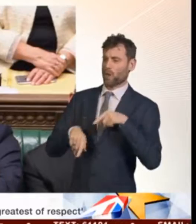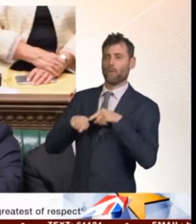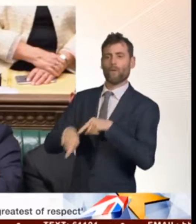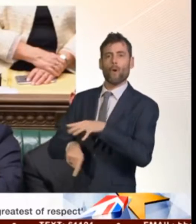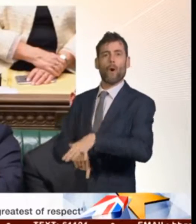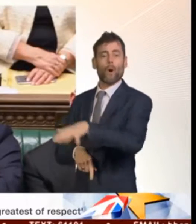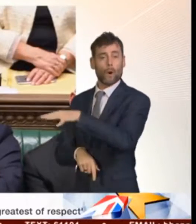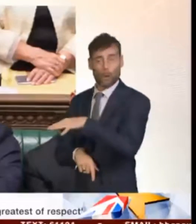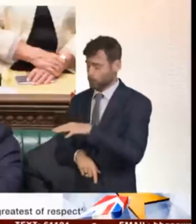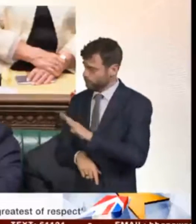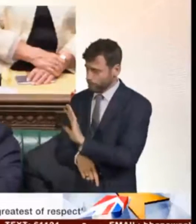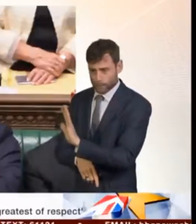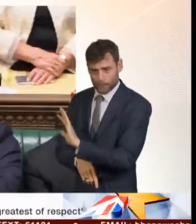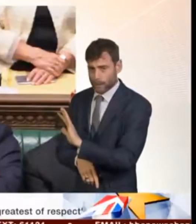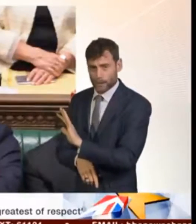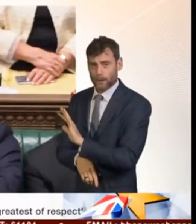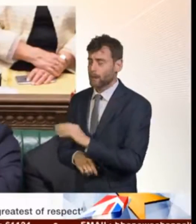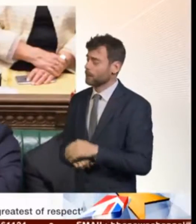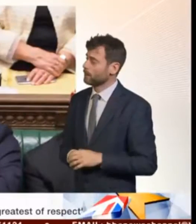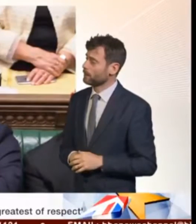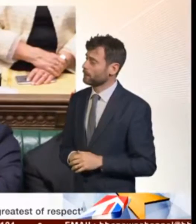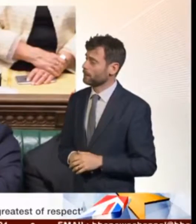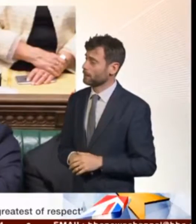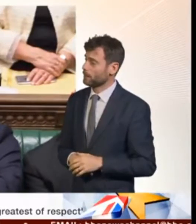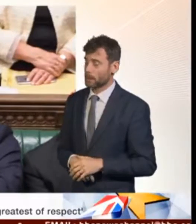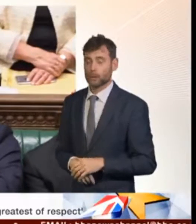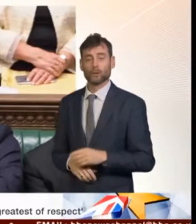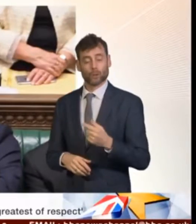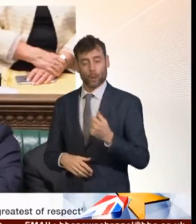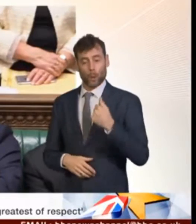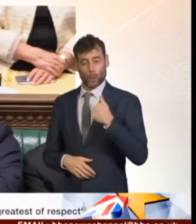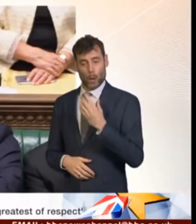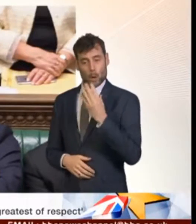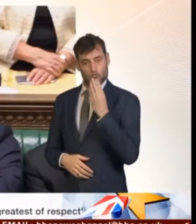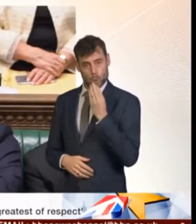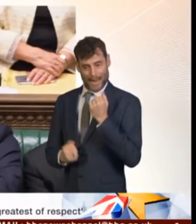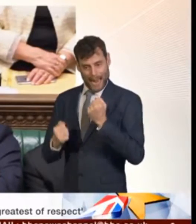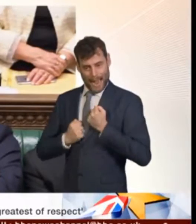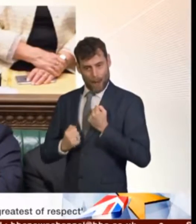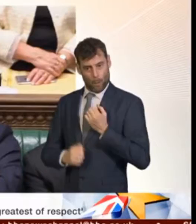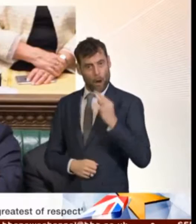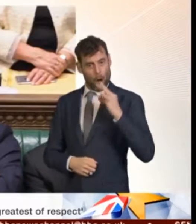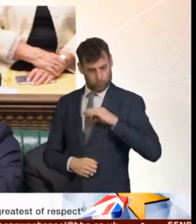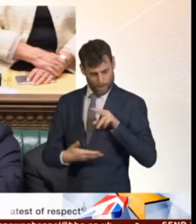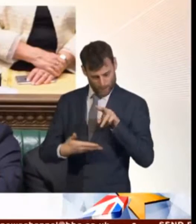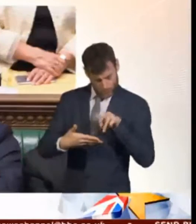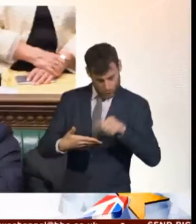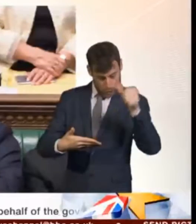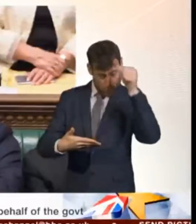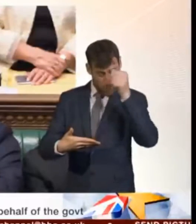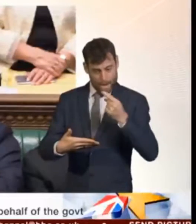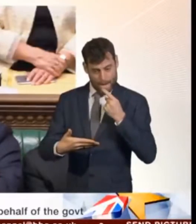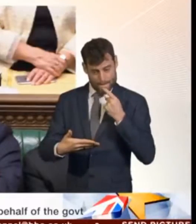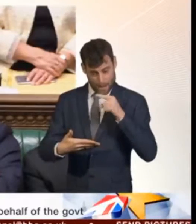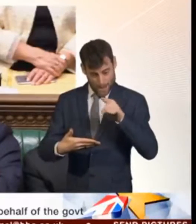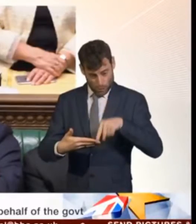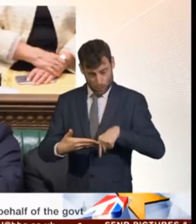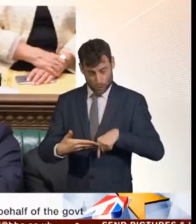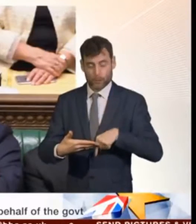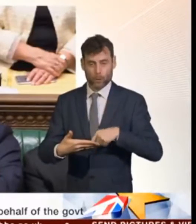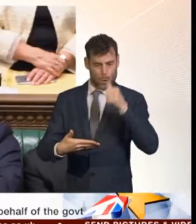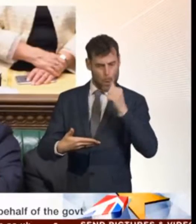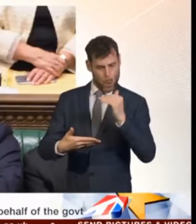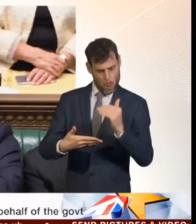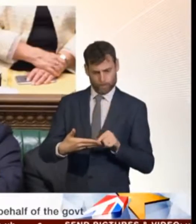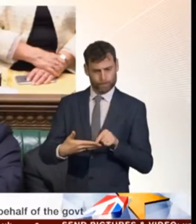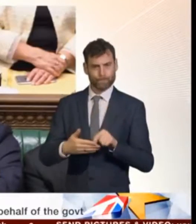Privileges, as is normally the case. This is a matter of due process. Firstly, those facing